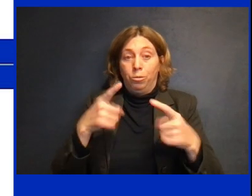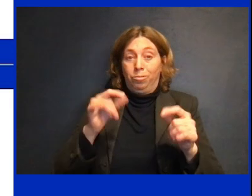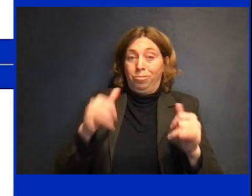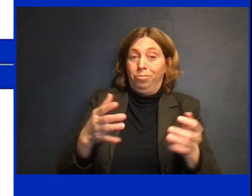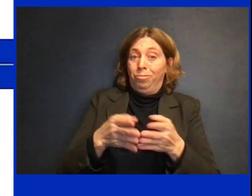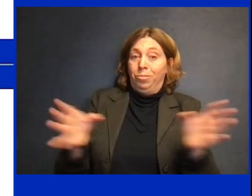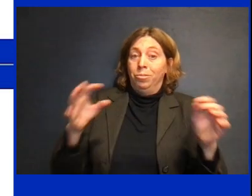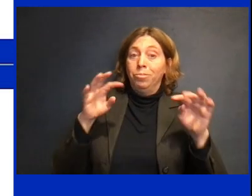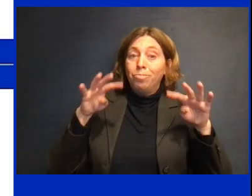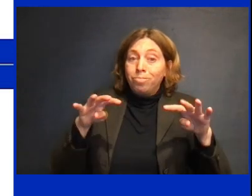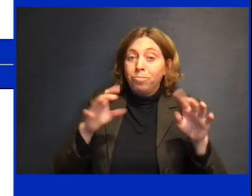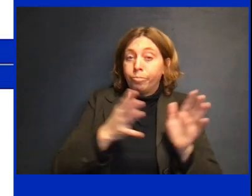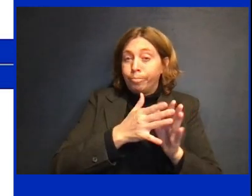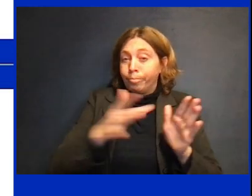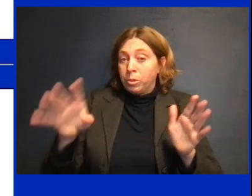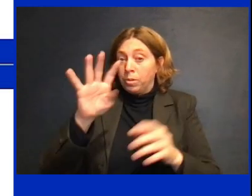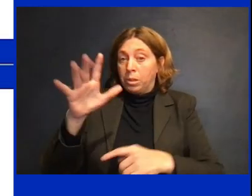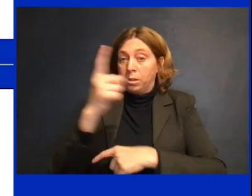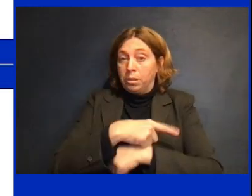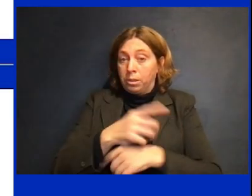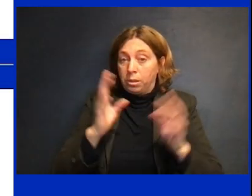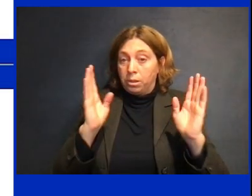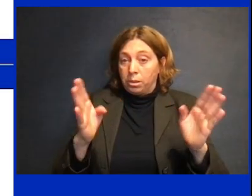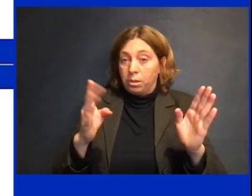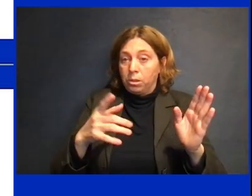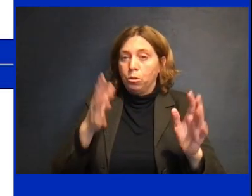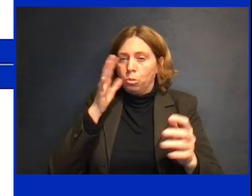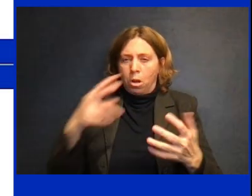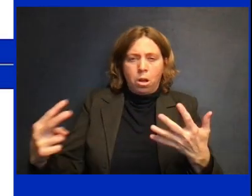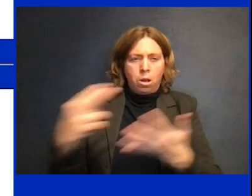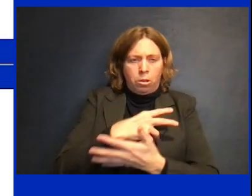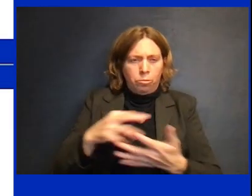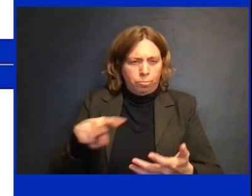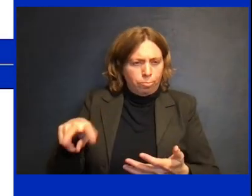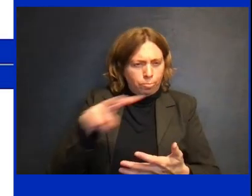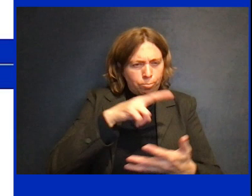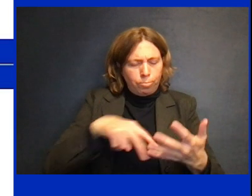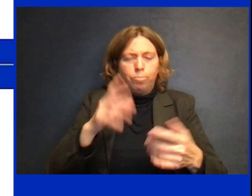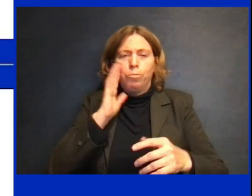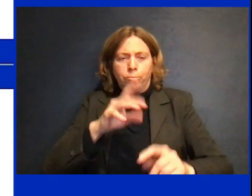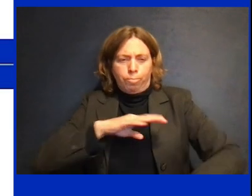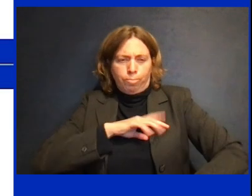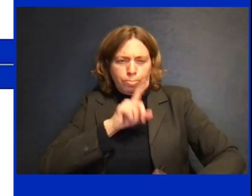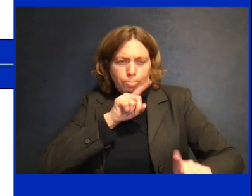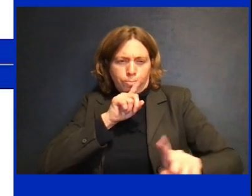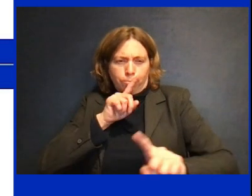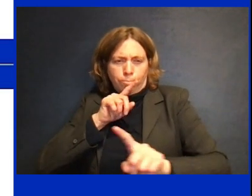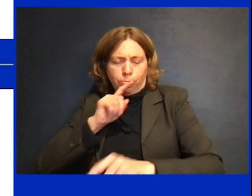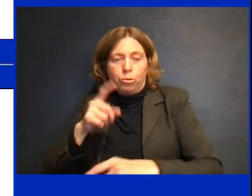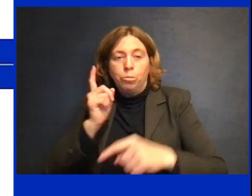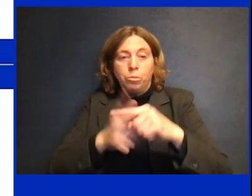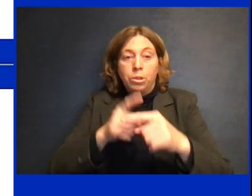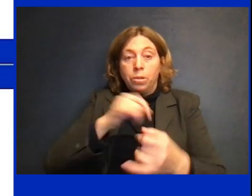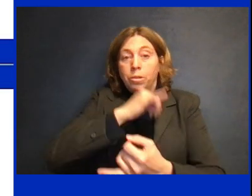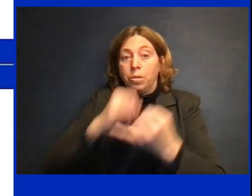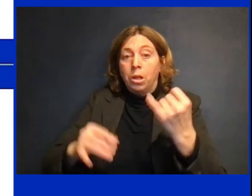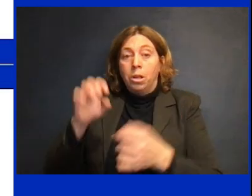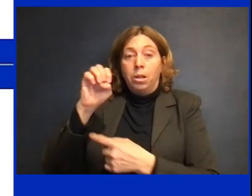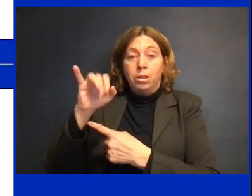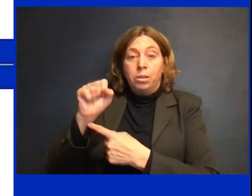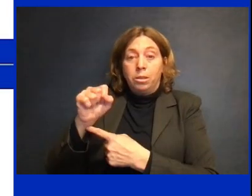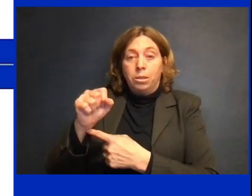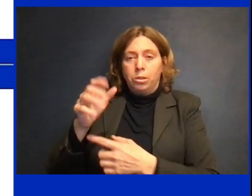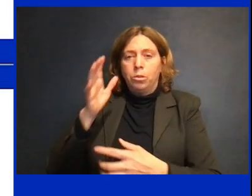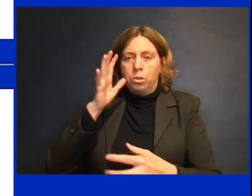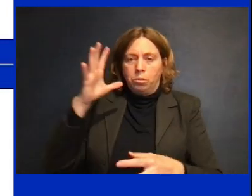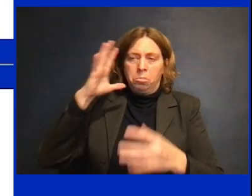during this public hearing and the entire 45-day public comment period will be reviewed and addressed within the final environmental